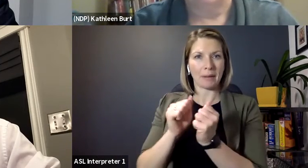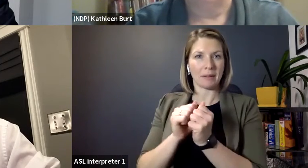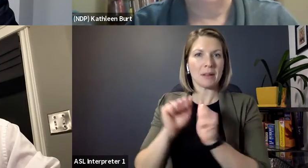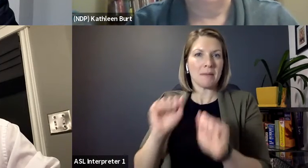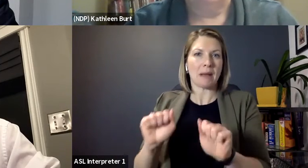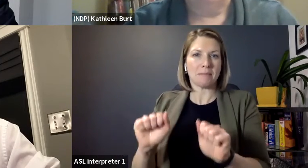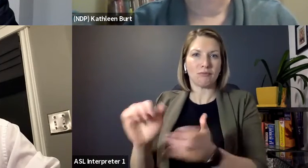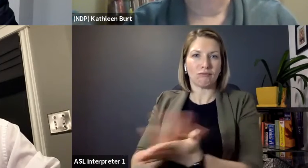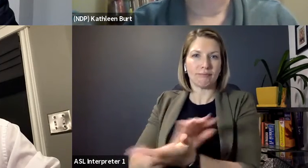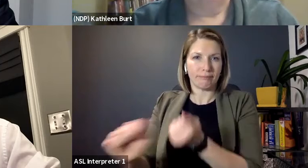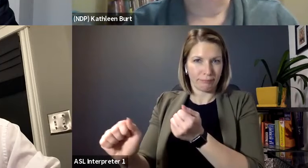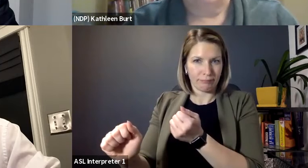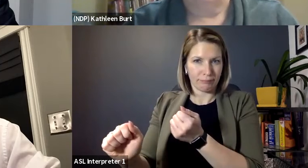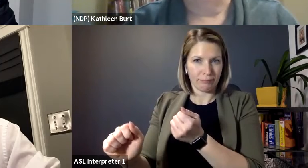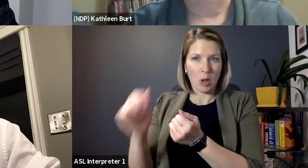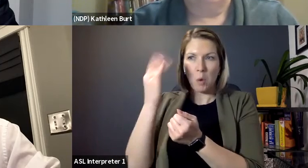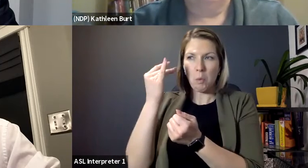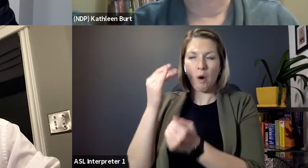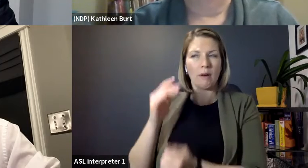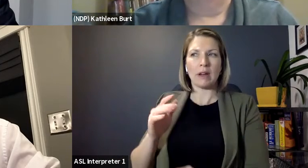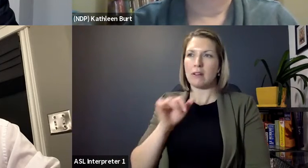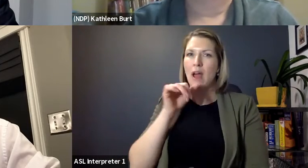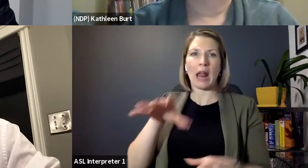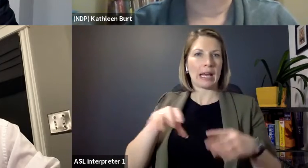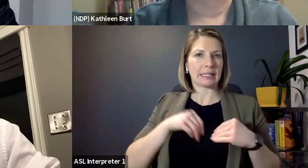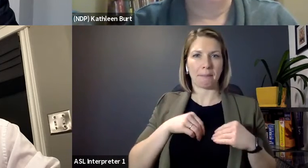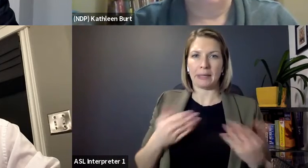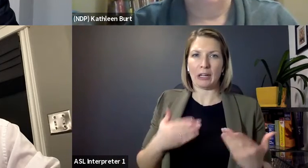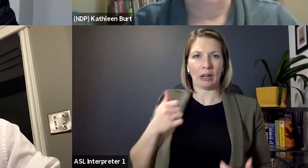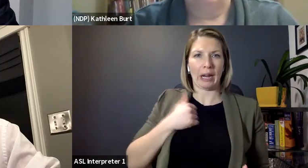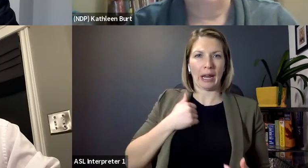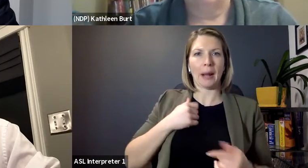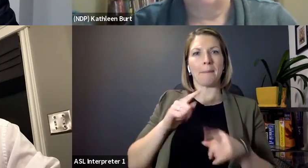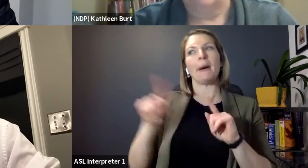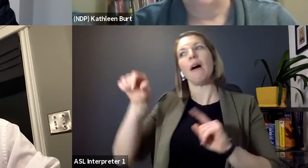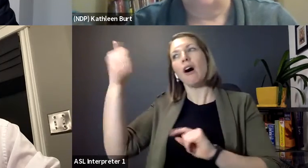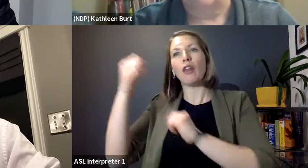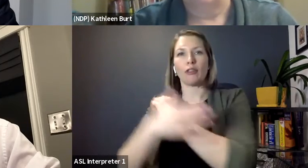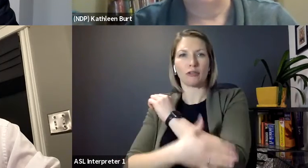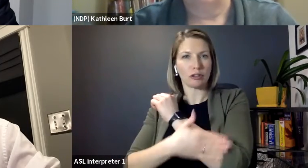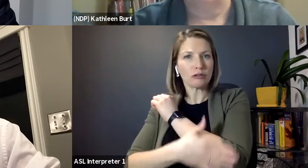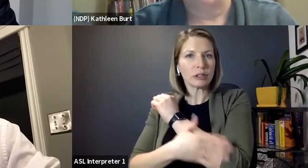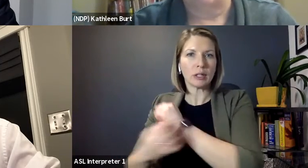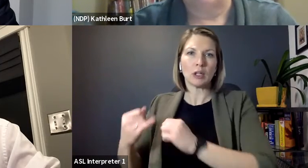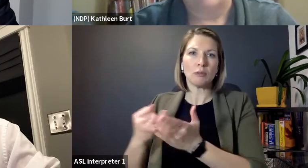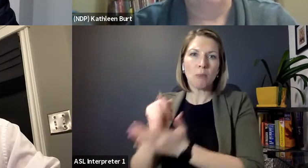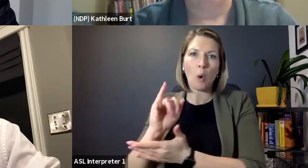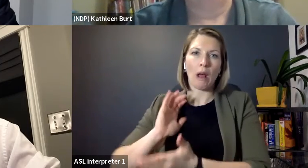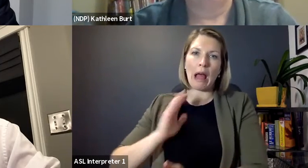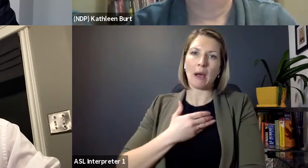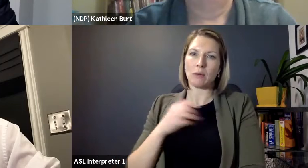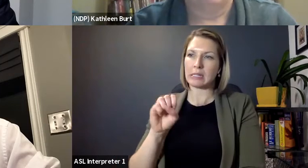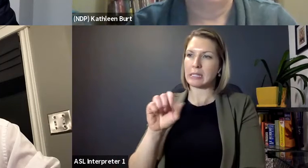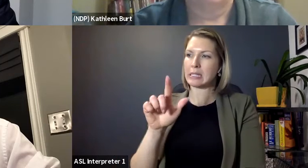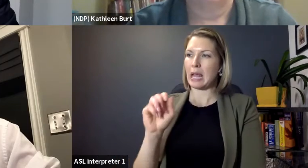own country, because these methods are not environmentally sustainable. That is why we have sold half of